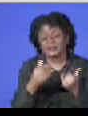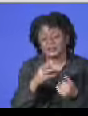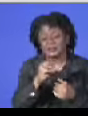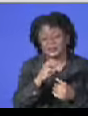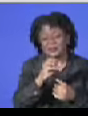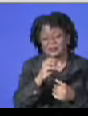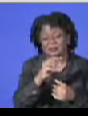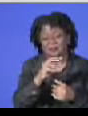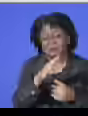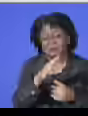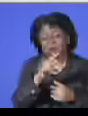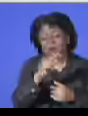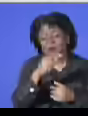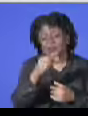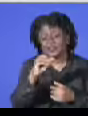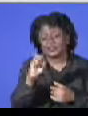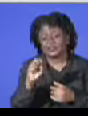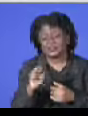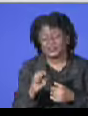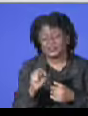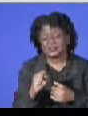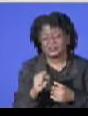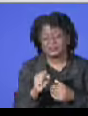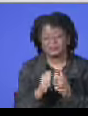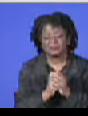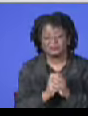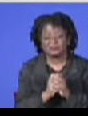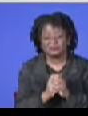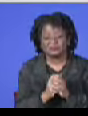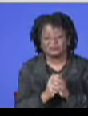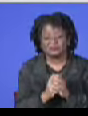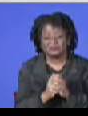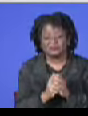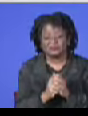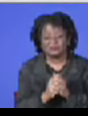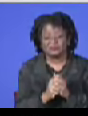deferring mortgages on rental properties. Cleopatra Murphy, CNN Network News.